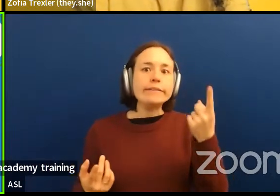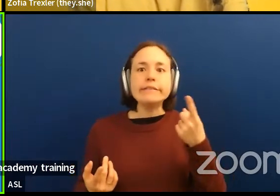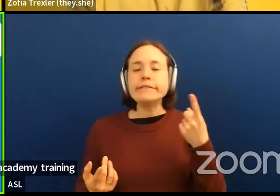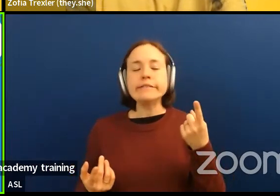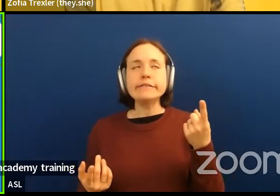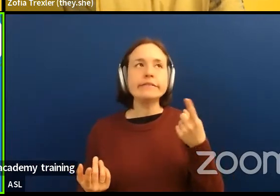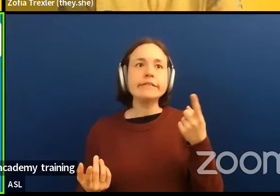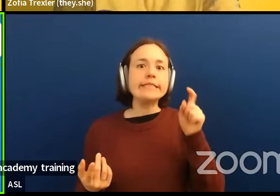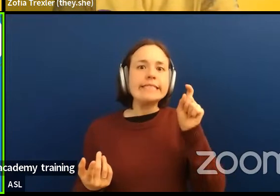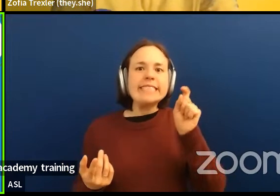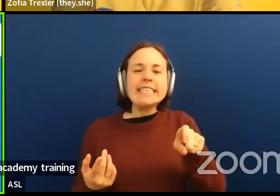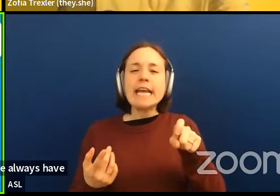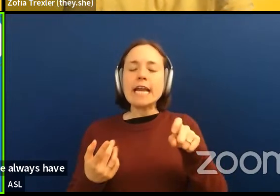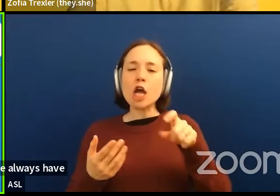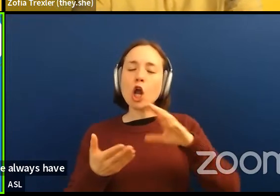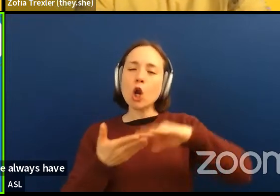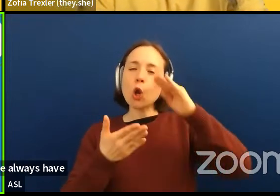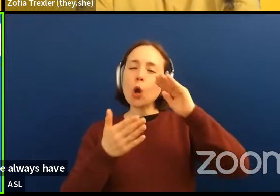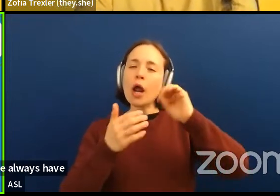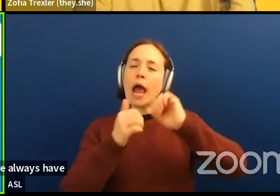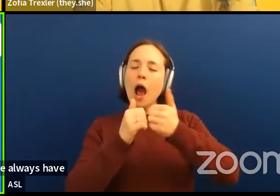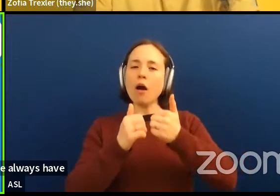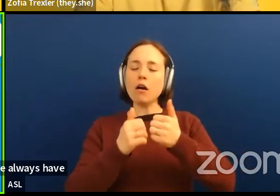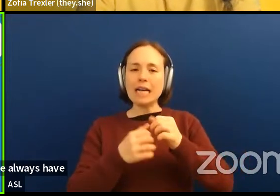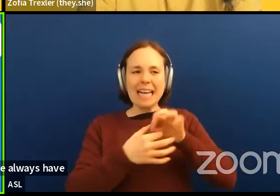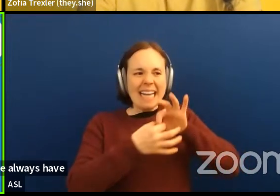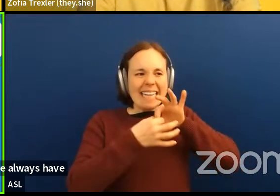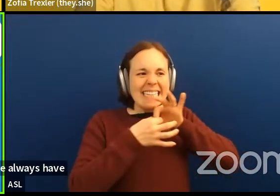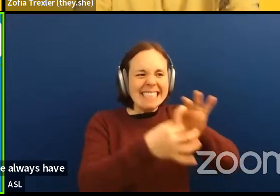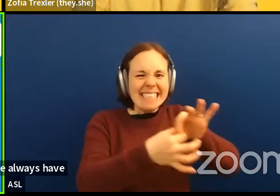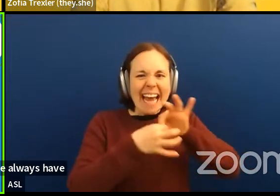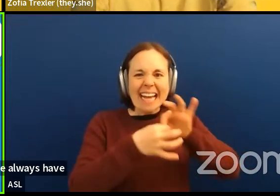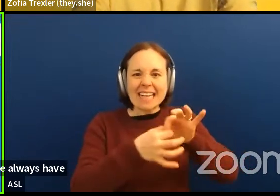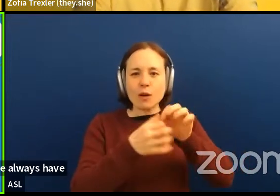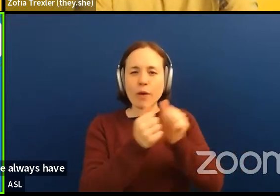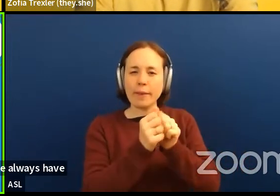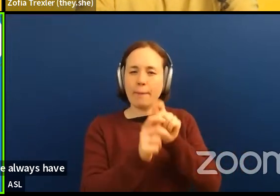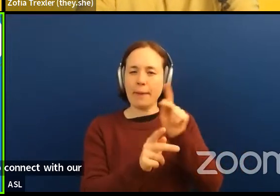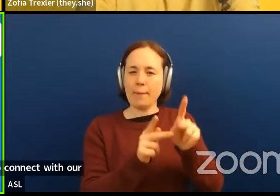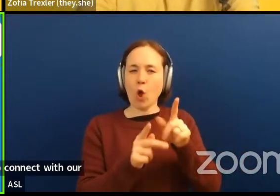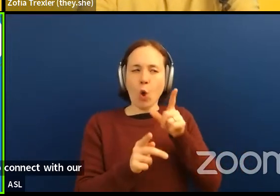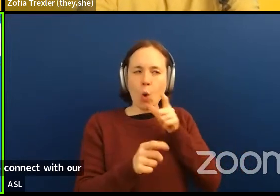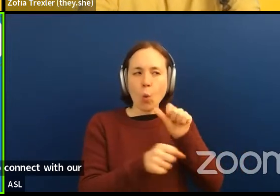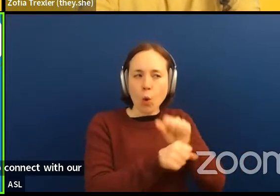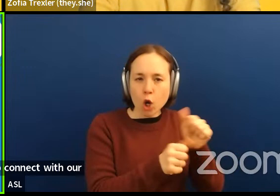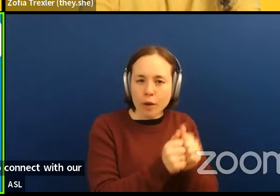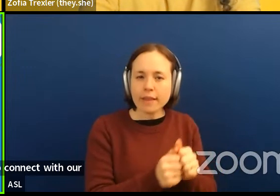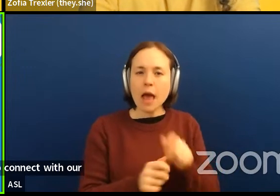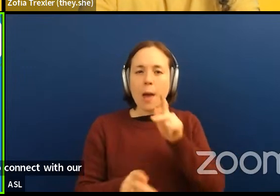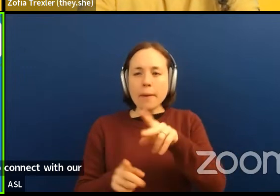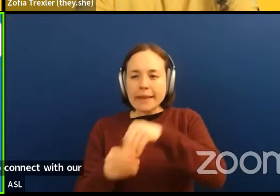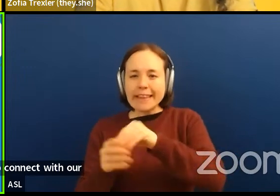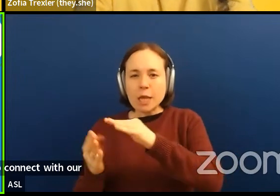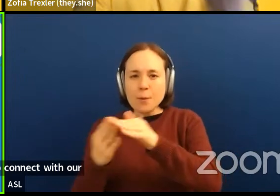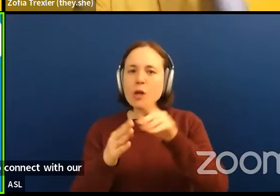find a way to connect with our members in our community and the people that we work with.